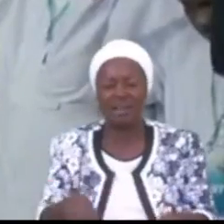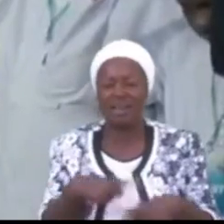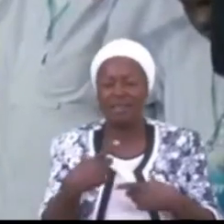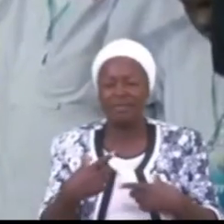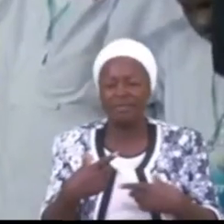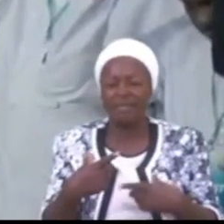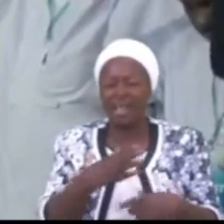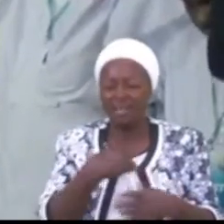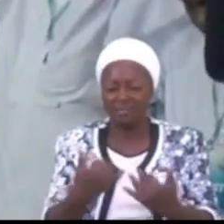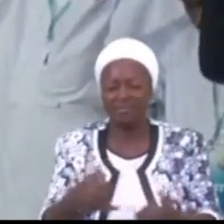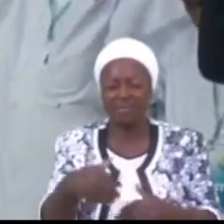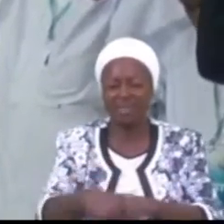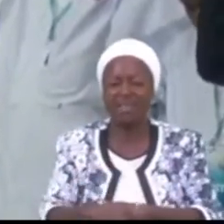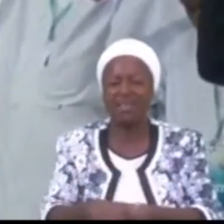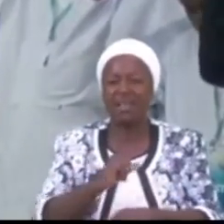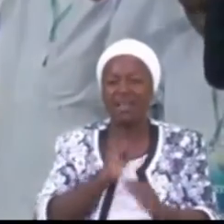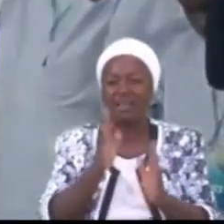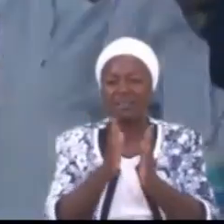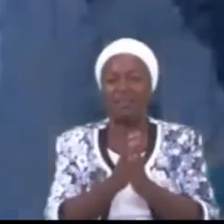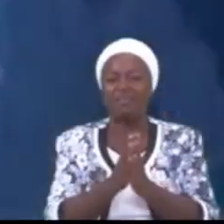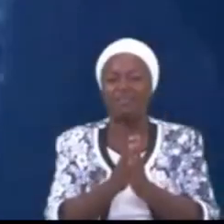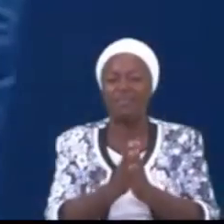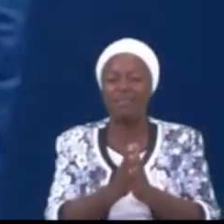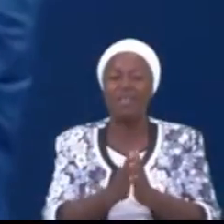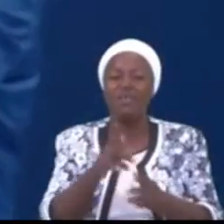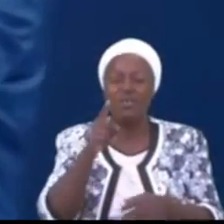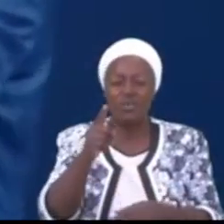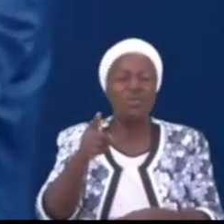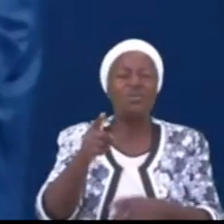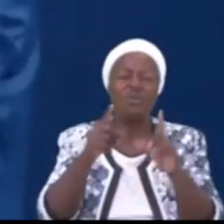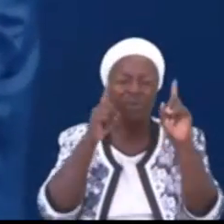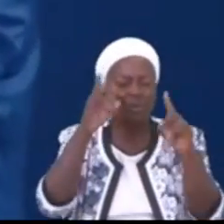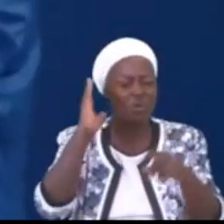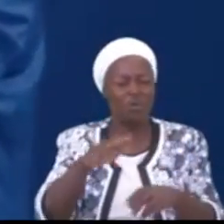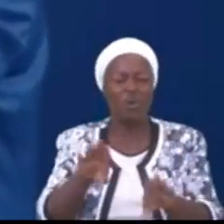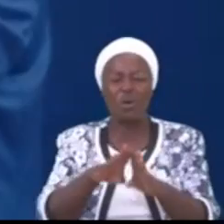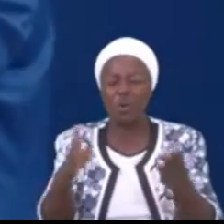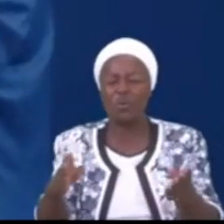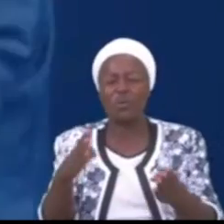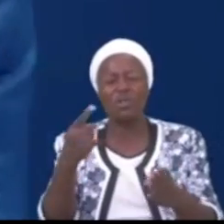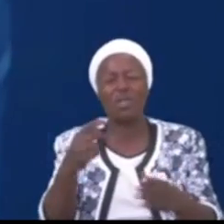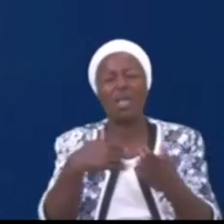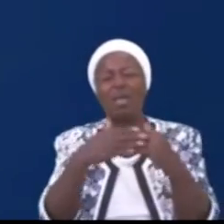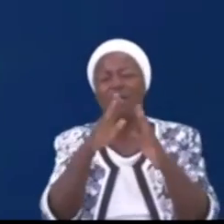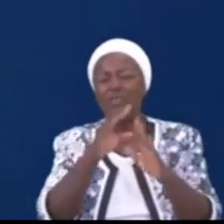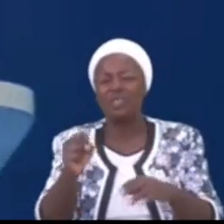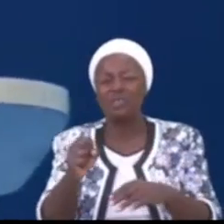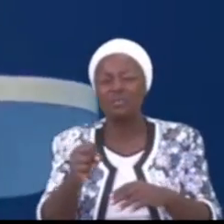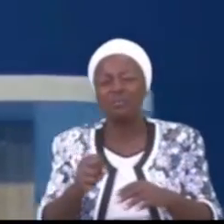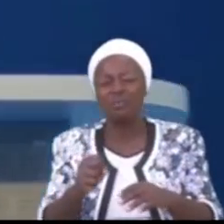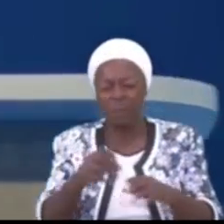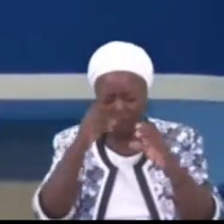And tonight, I pray you will open the heavens. power,